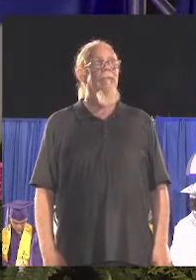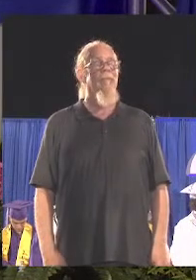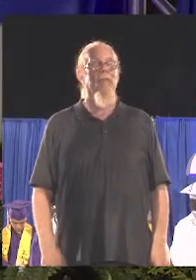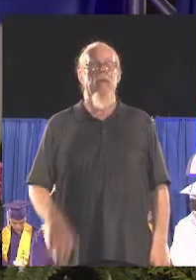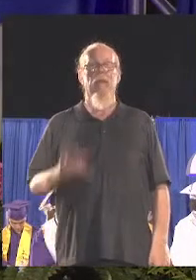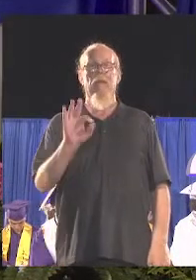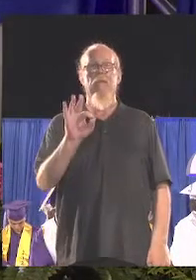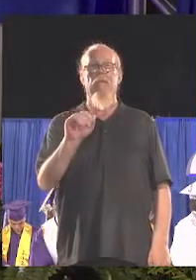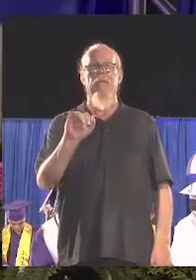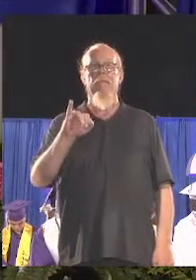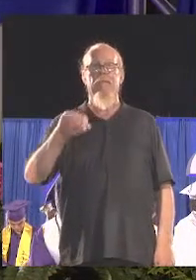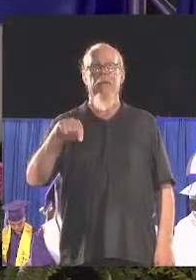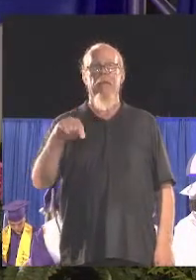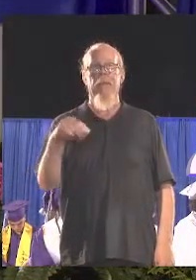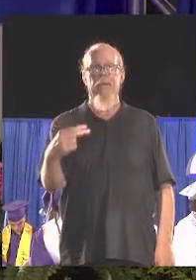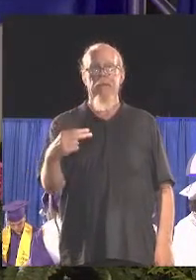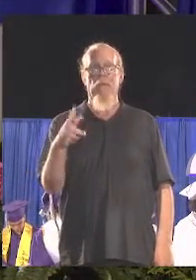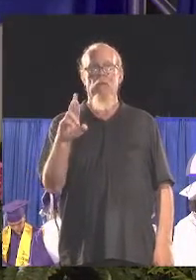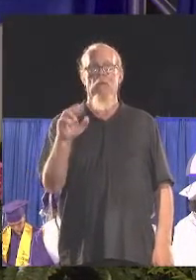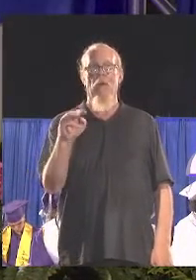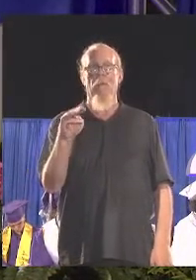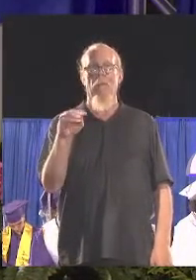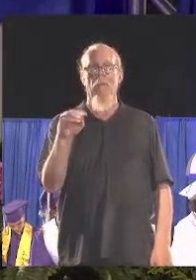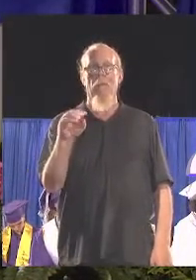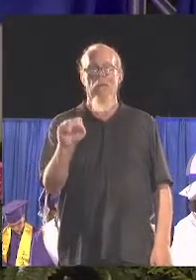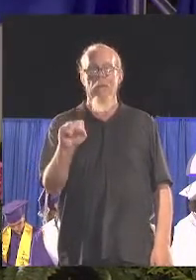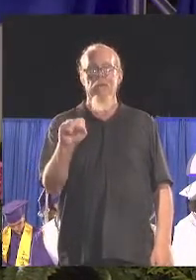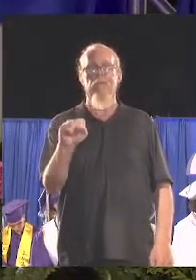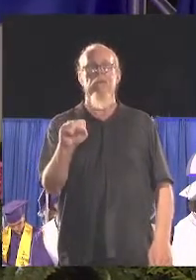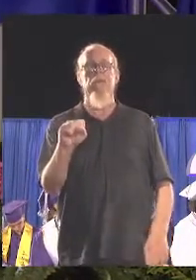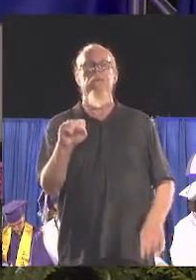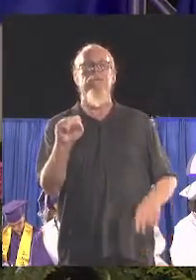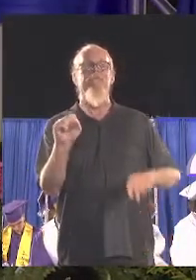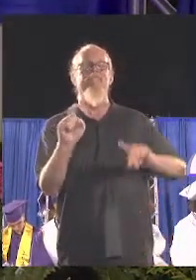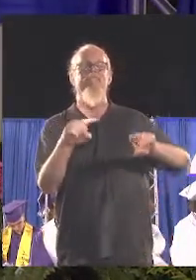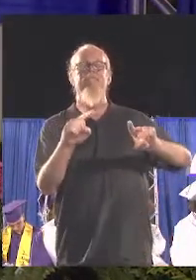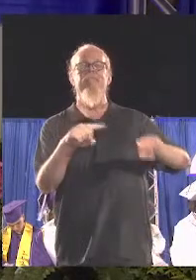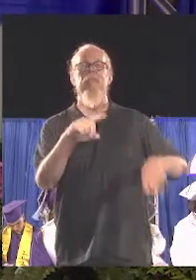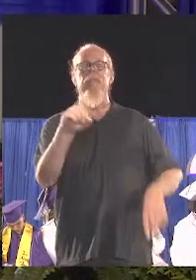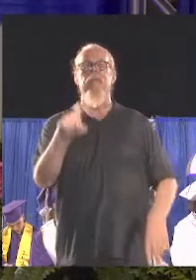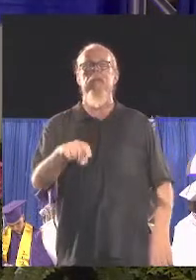Faith A. Ramos, Texas A&M University, Corpus Christi.